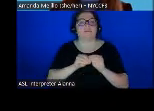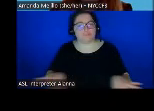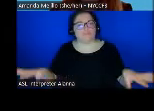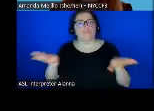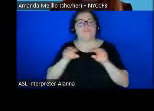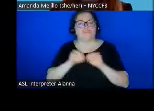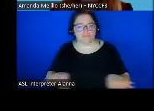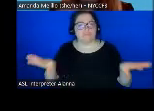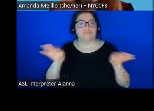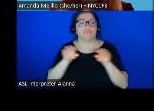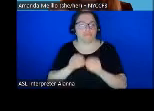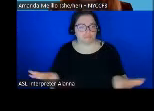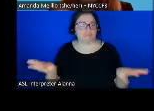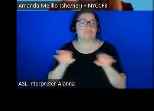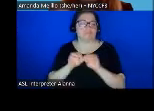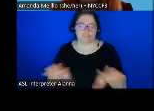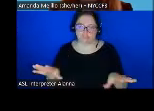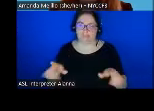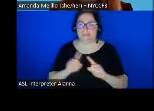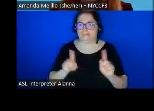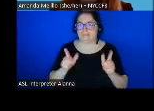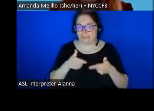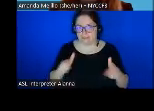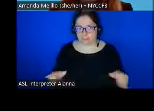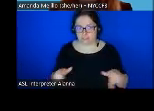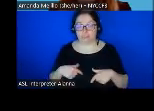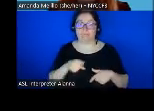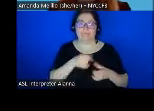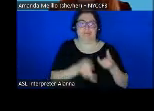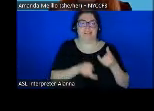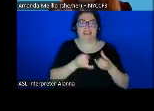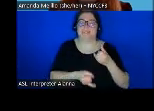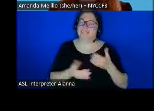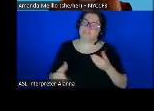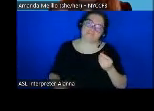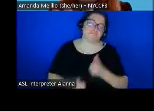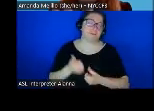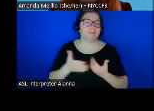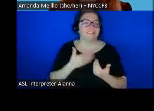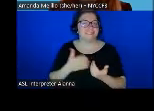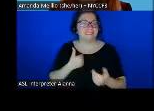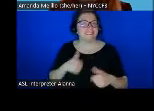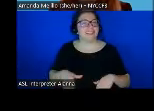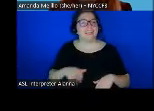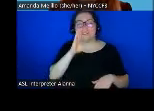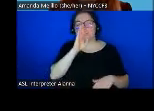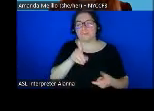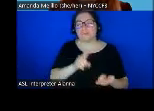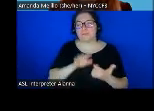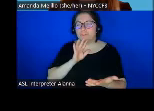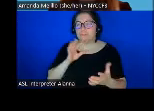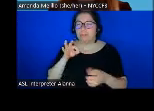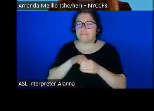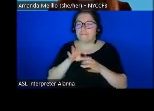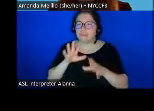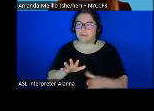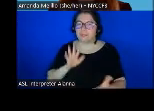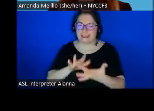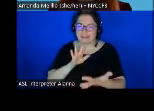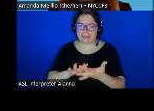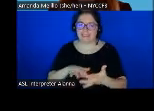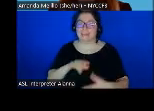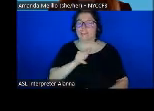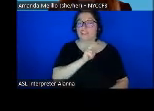finally this is the easiest thing to talk about uh phase three is our direct to voter contact phase from